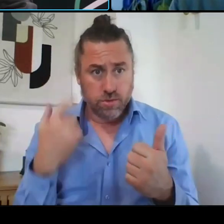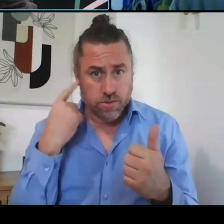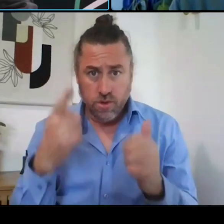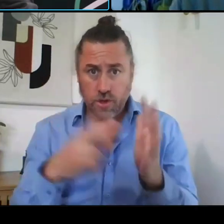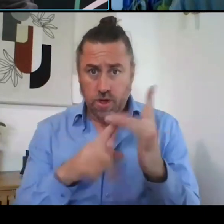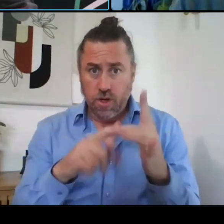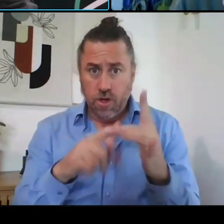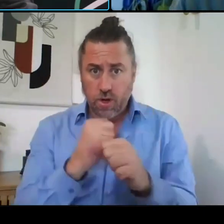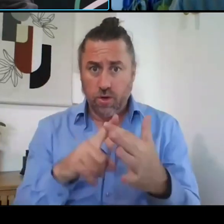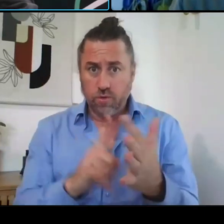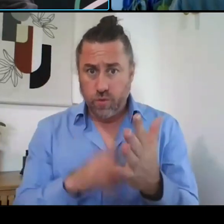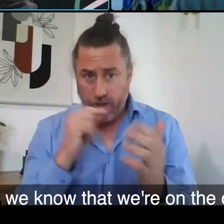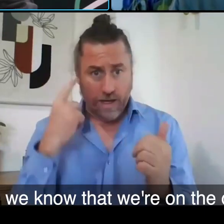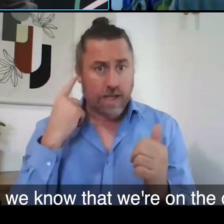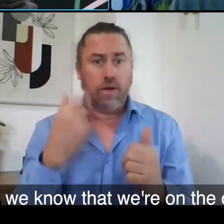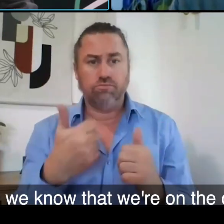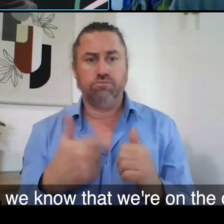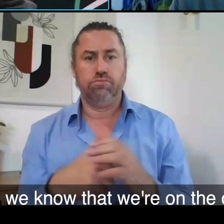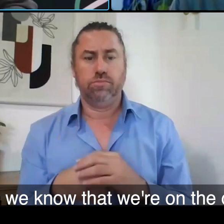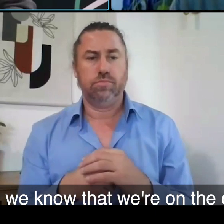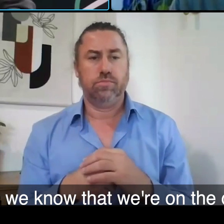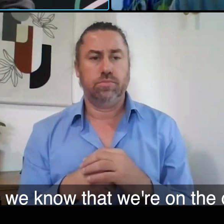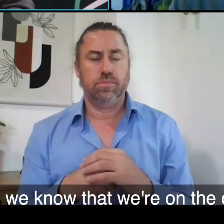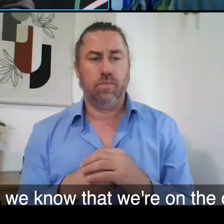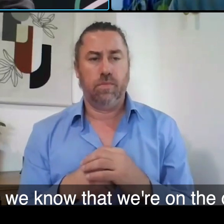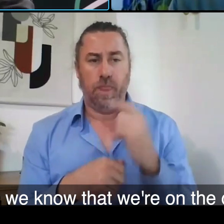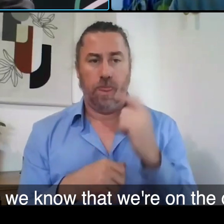Nigel? Yeah, good.